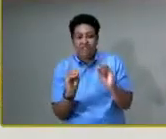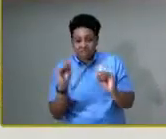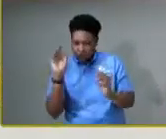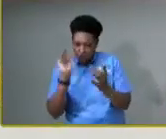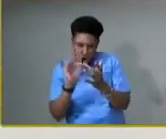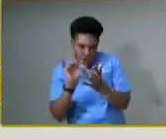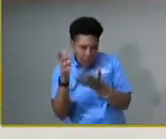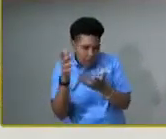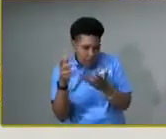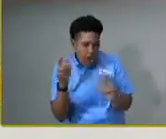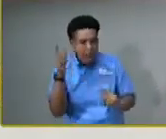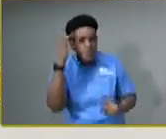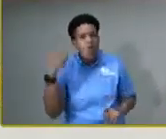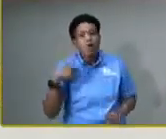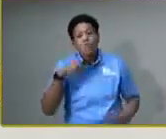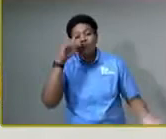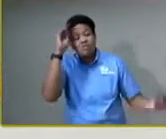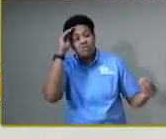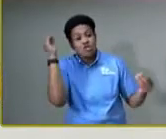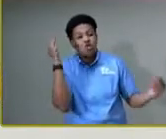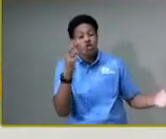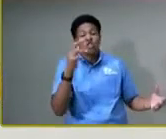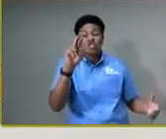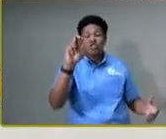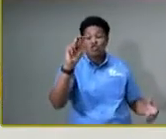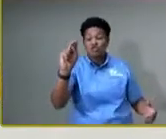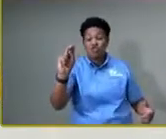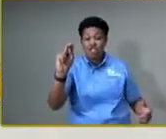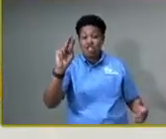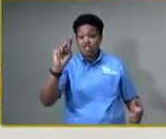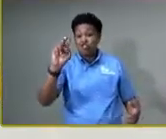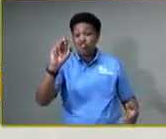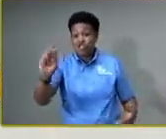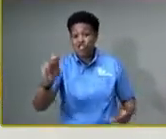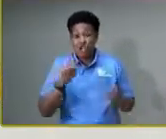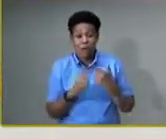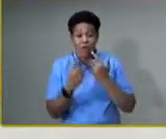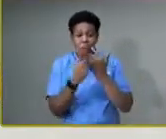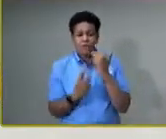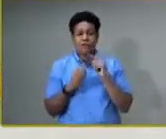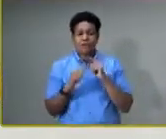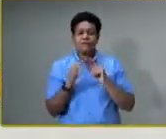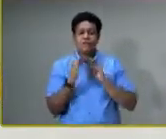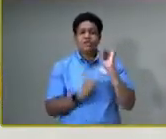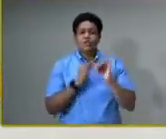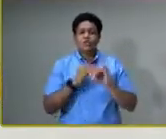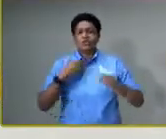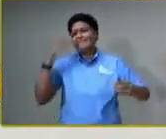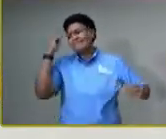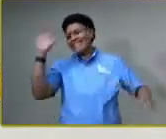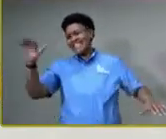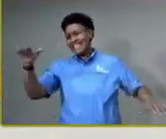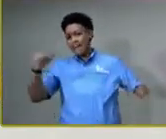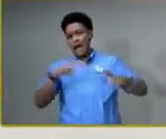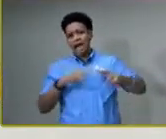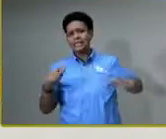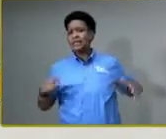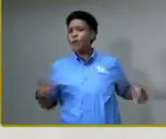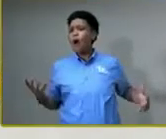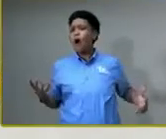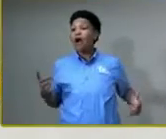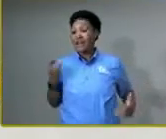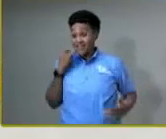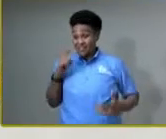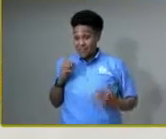because we have instructed the regions and by extension parishes and institutions to assess their need and to bring